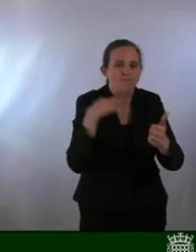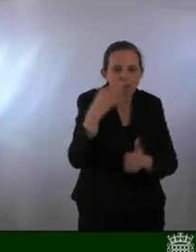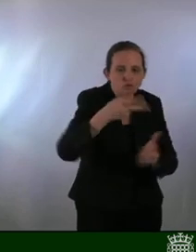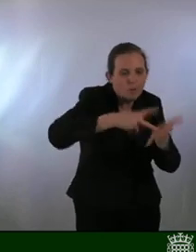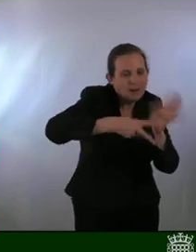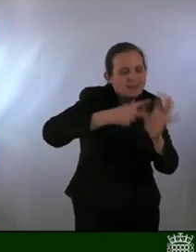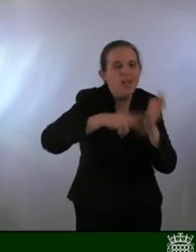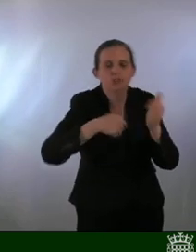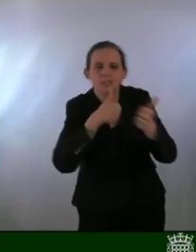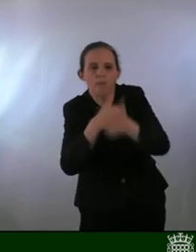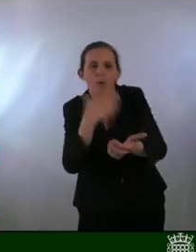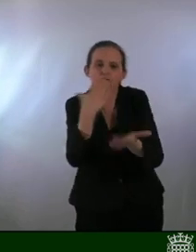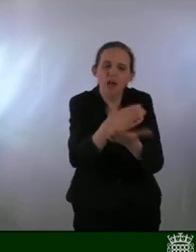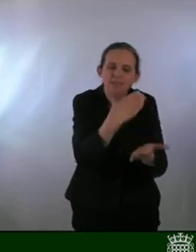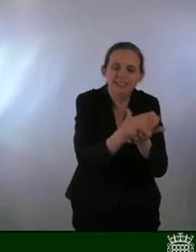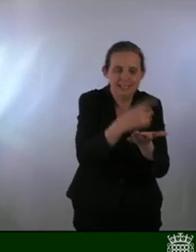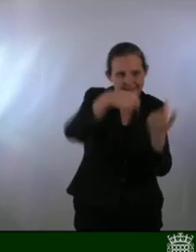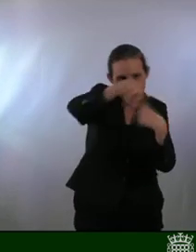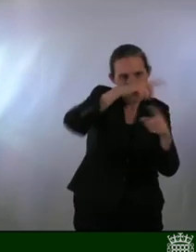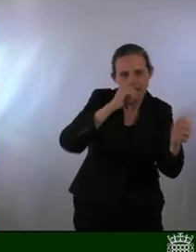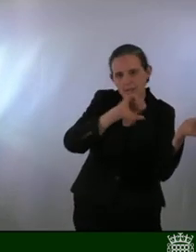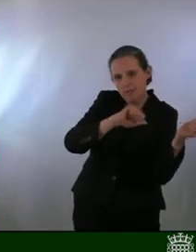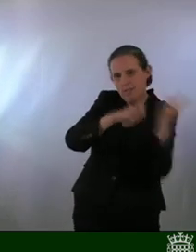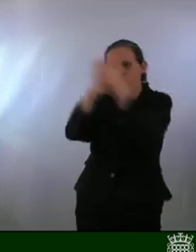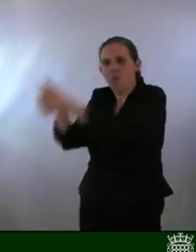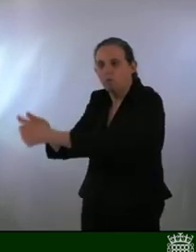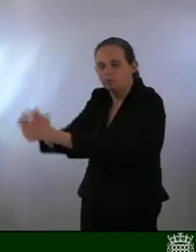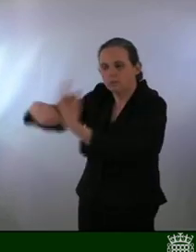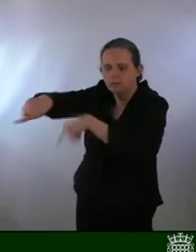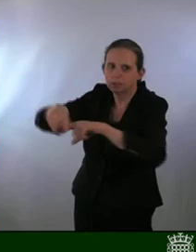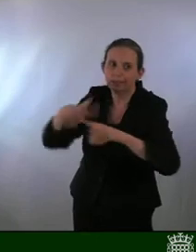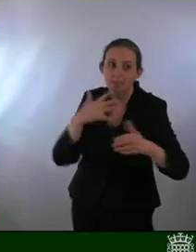can keep providing the sort of support which we're